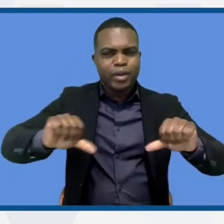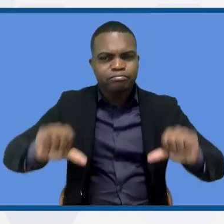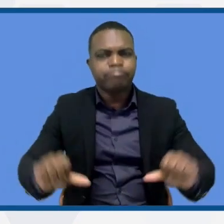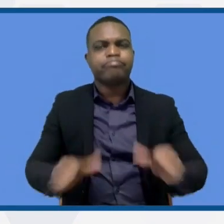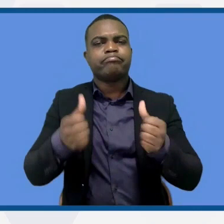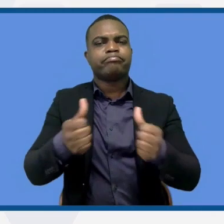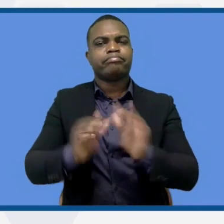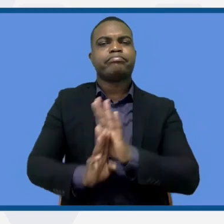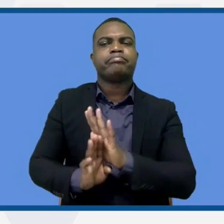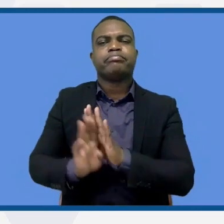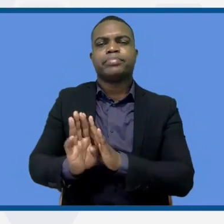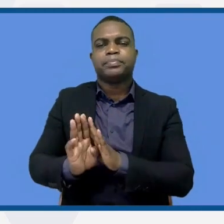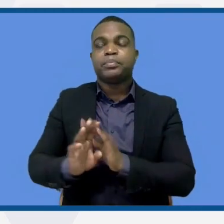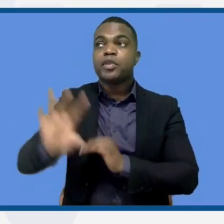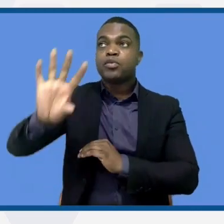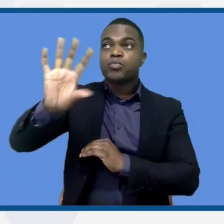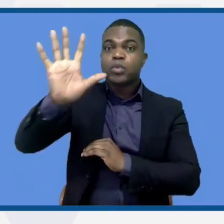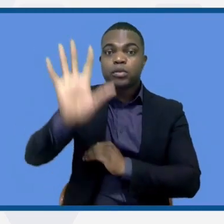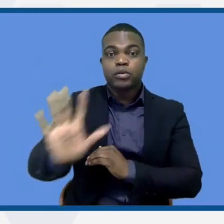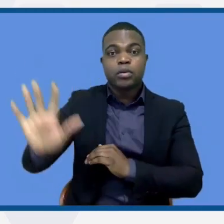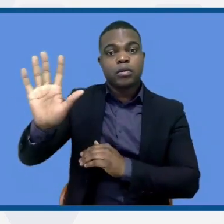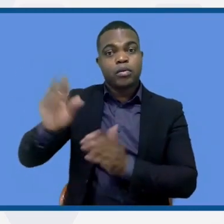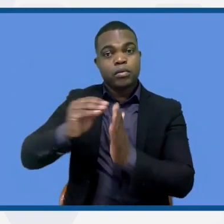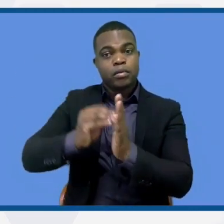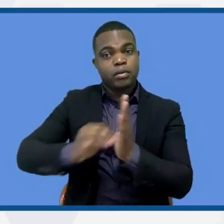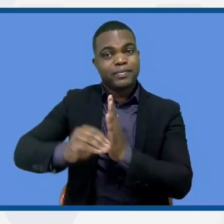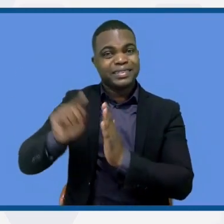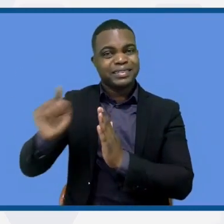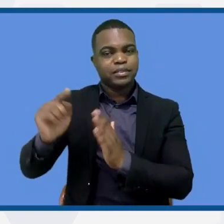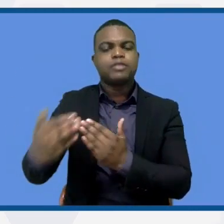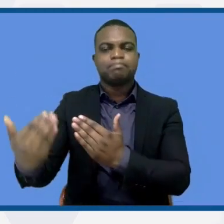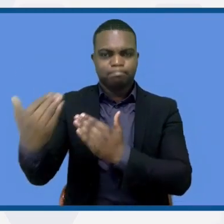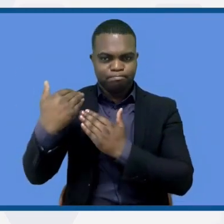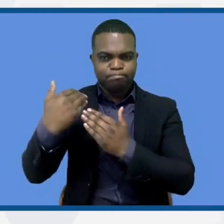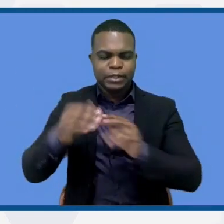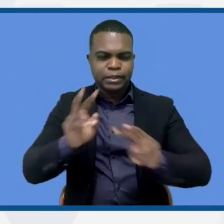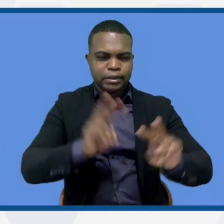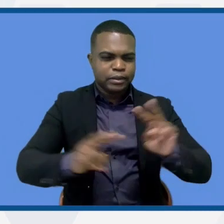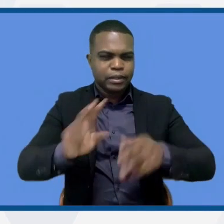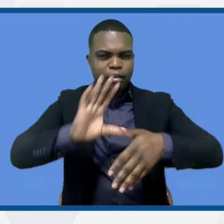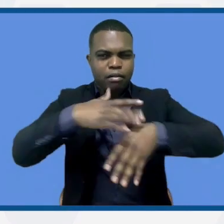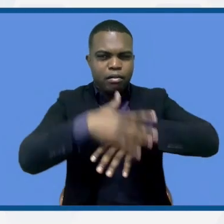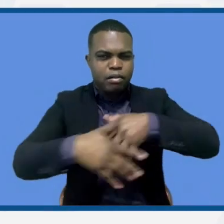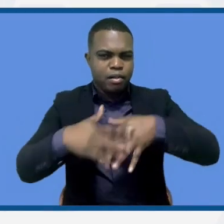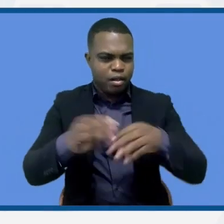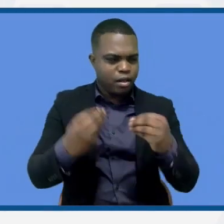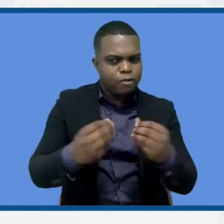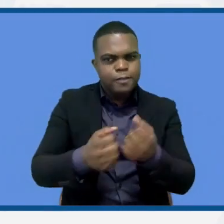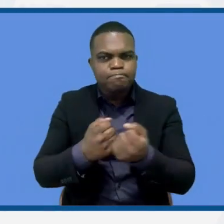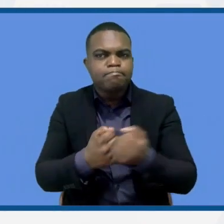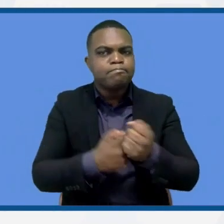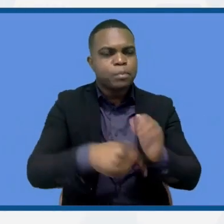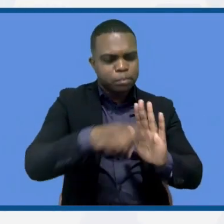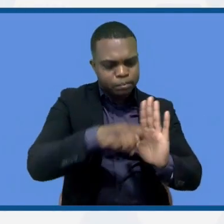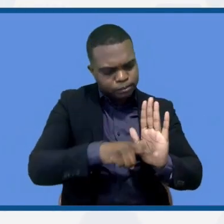infrastructure and the stress test tool in 3 countries where the partnership has been moving ahead: in Costa Rica, Trinidad